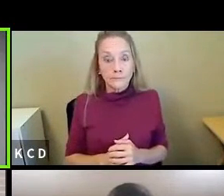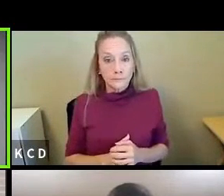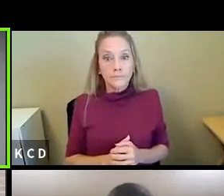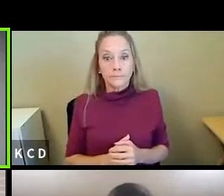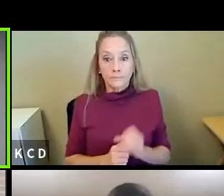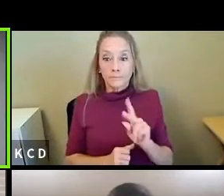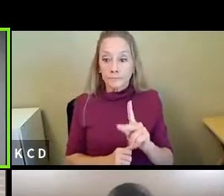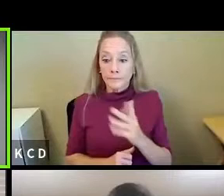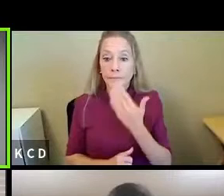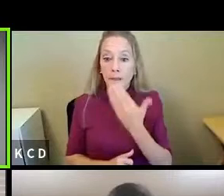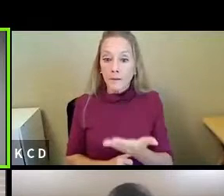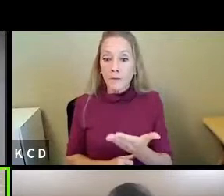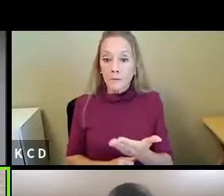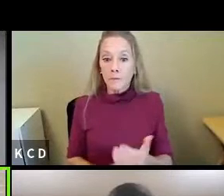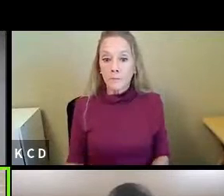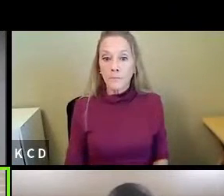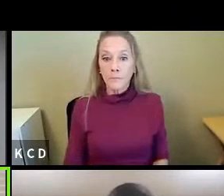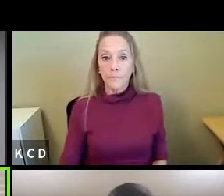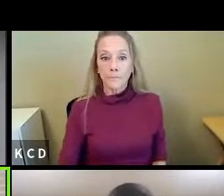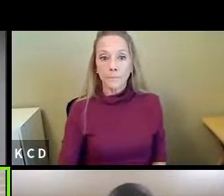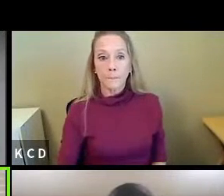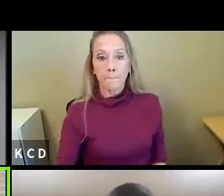Thank you.